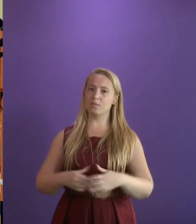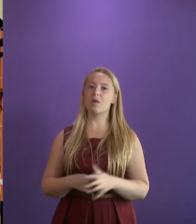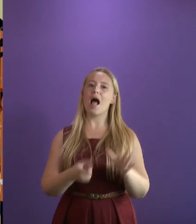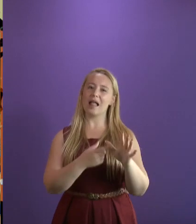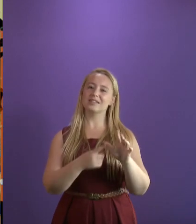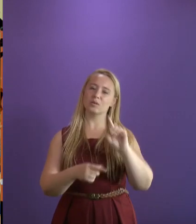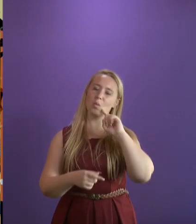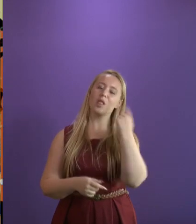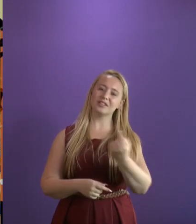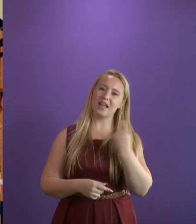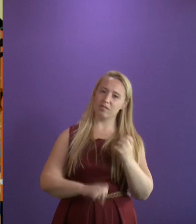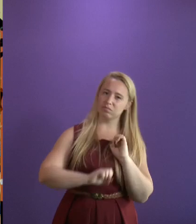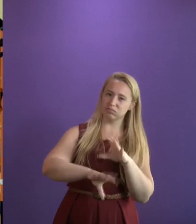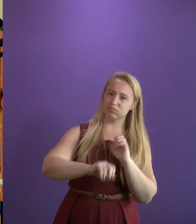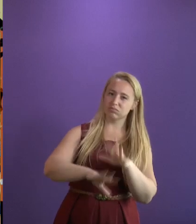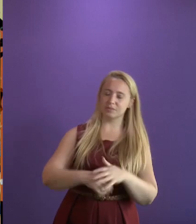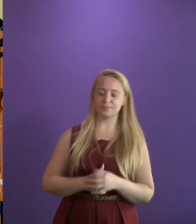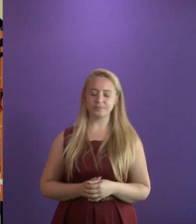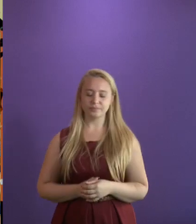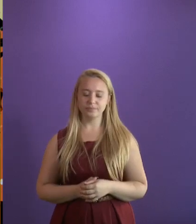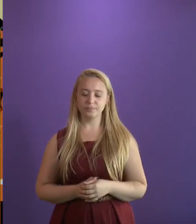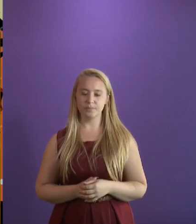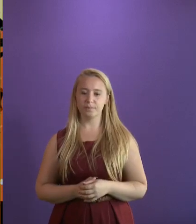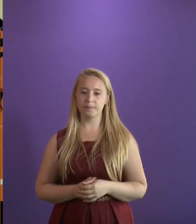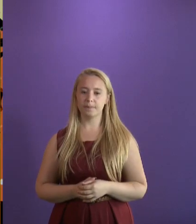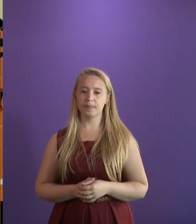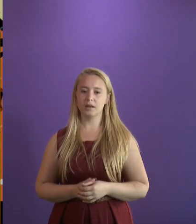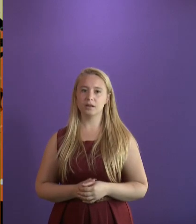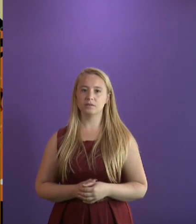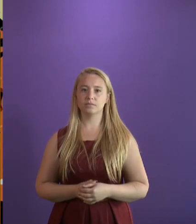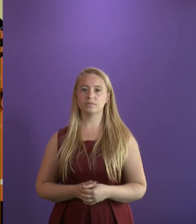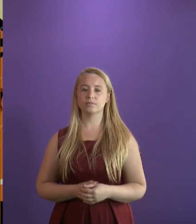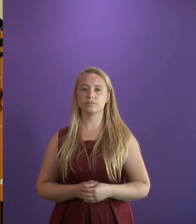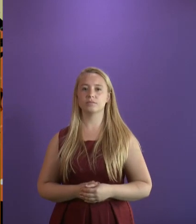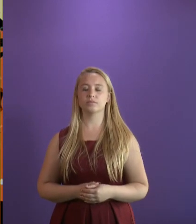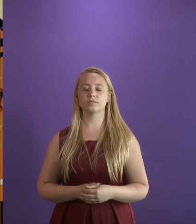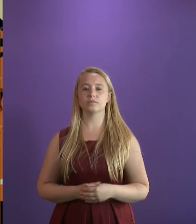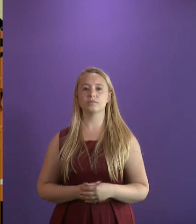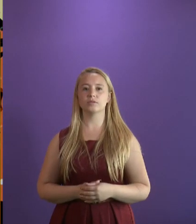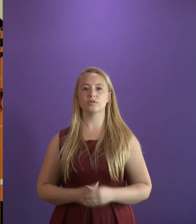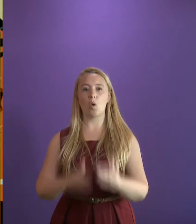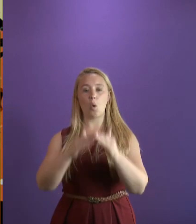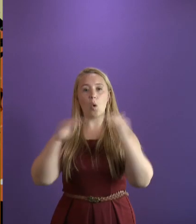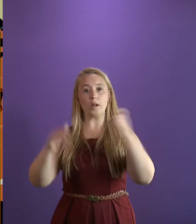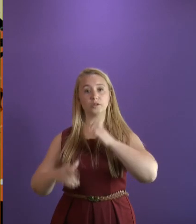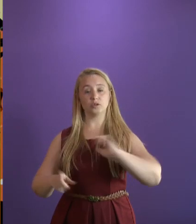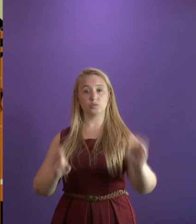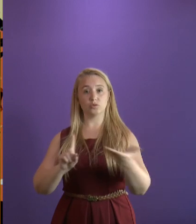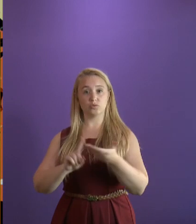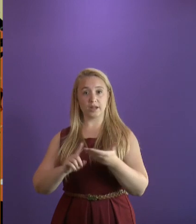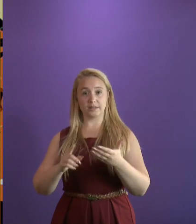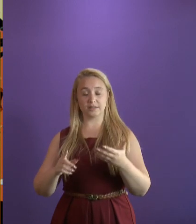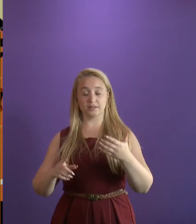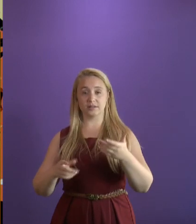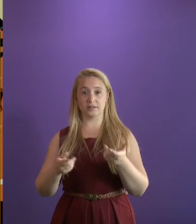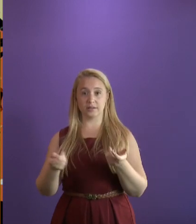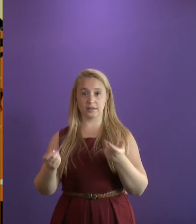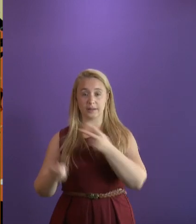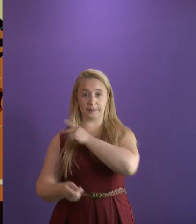you, and she's better at it than me. As chair of the Equality and Human Rights Committee, I got to take forward the government's plans for